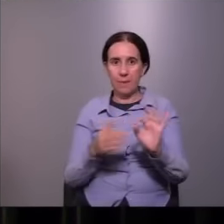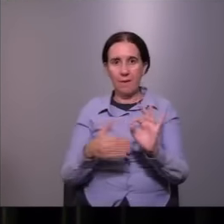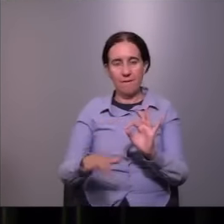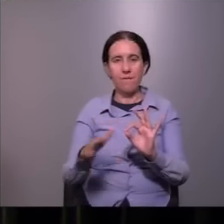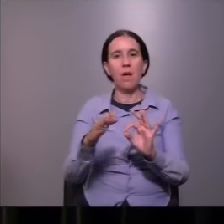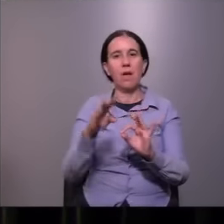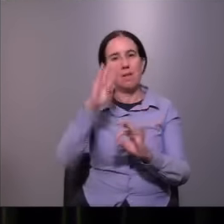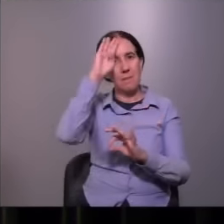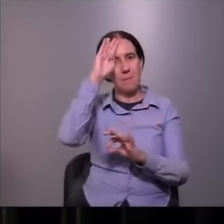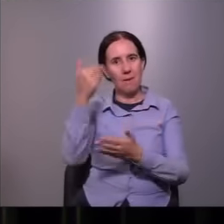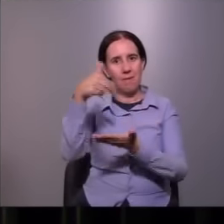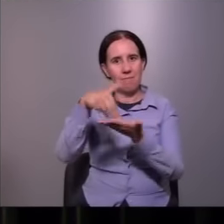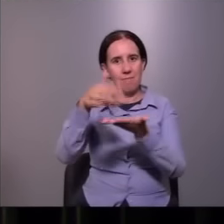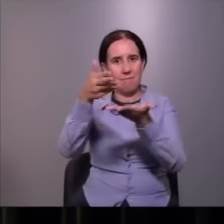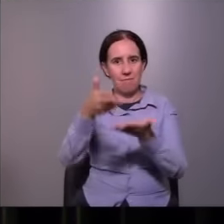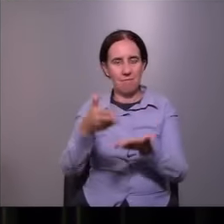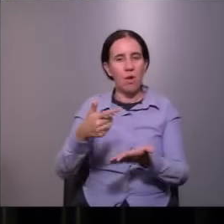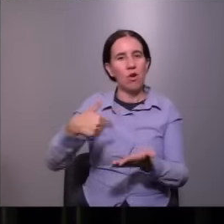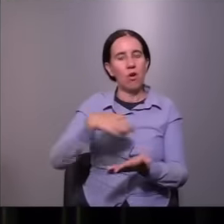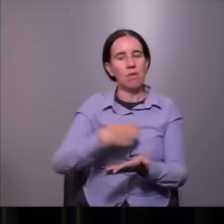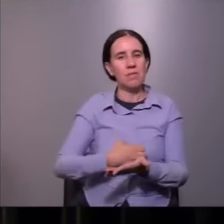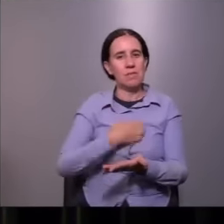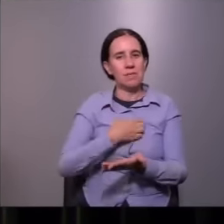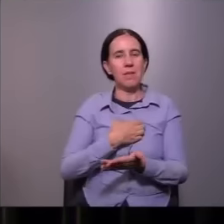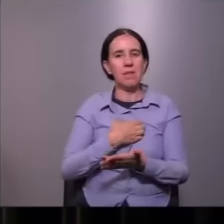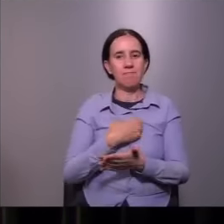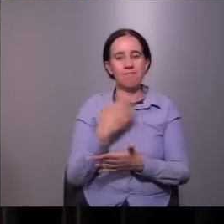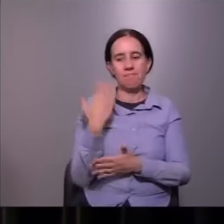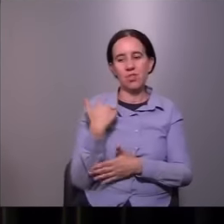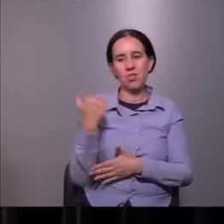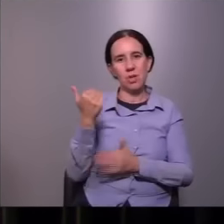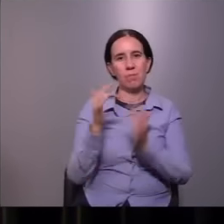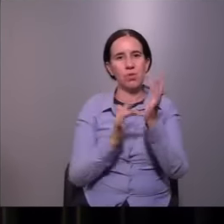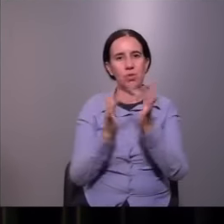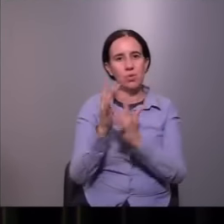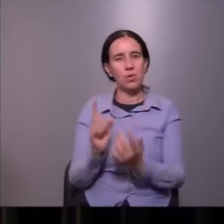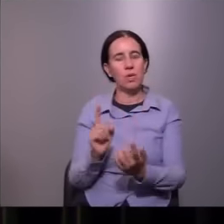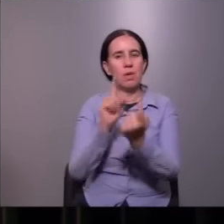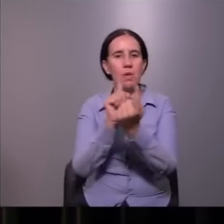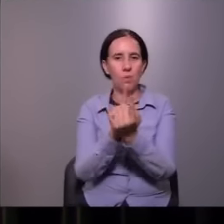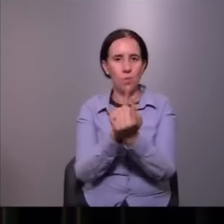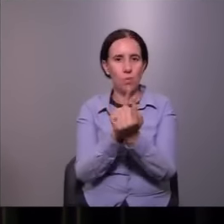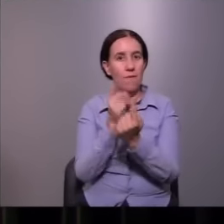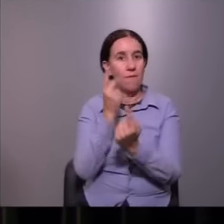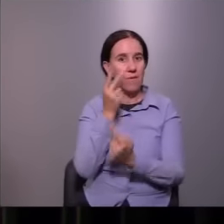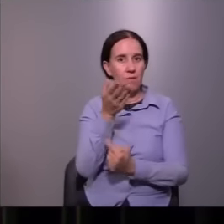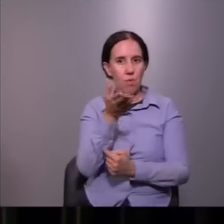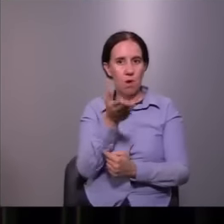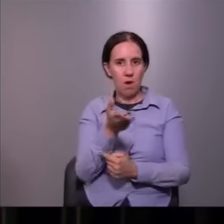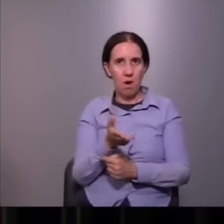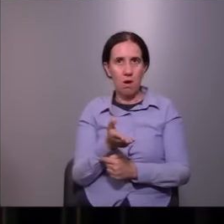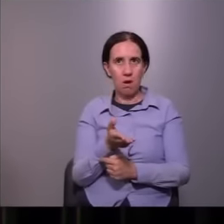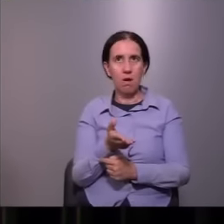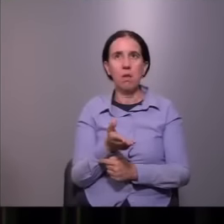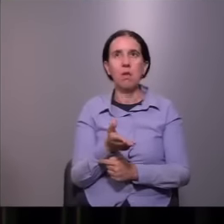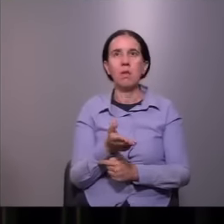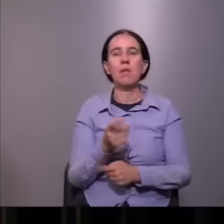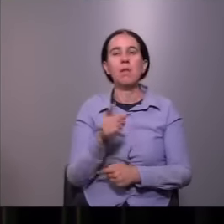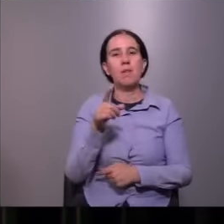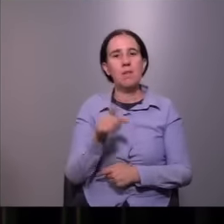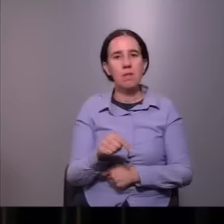So that in this year of preparation for the celebration of the Jubilee, we feel